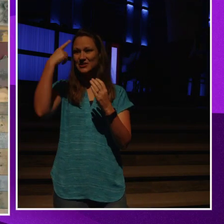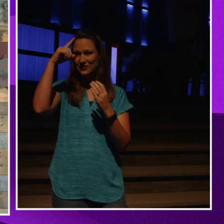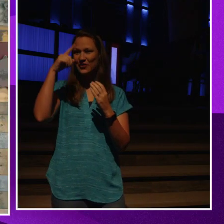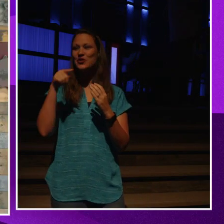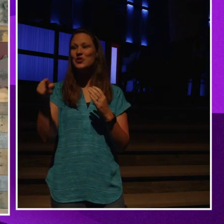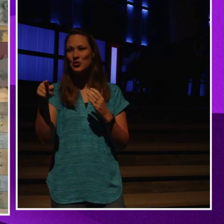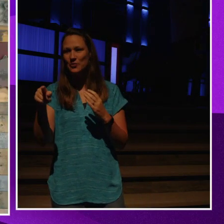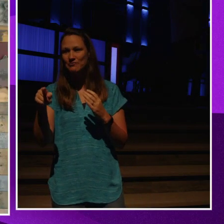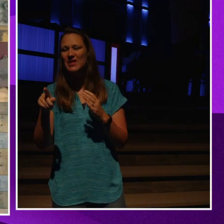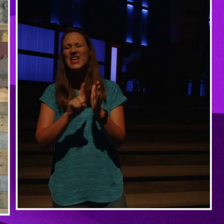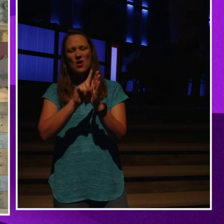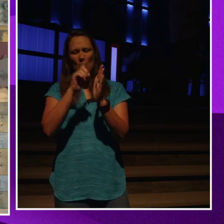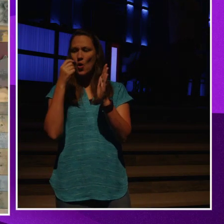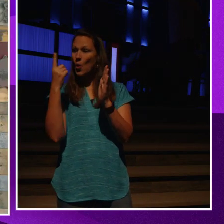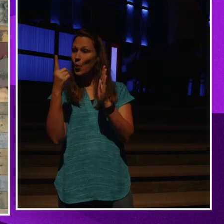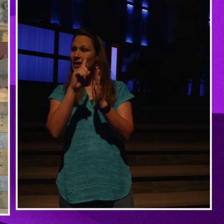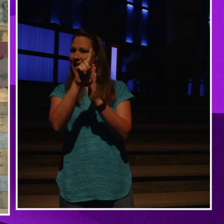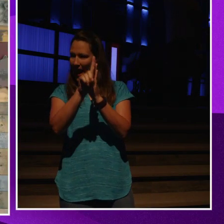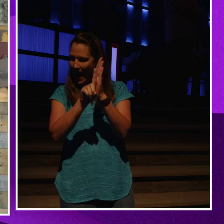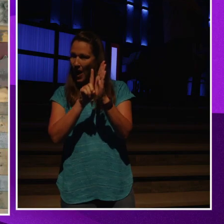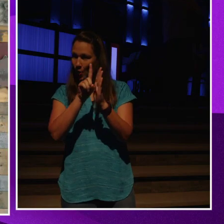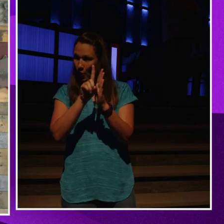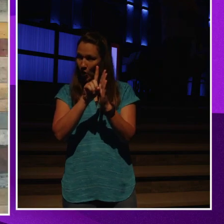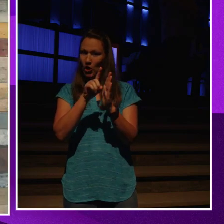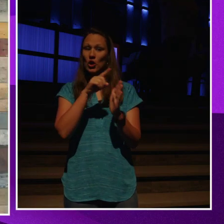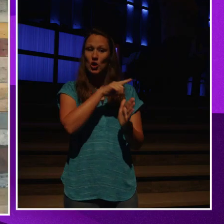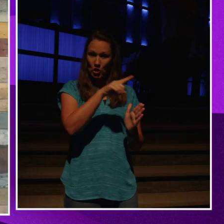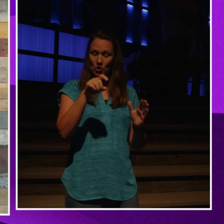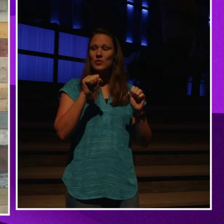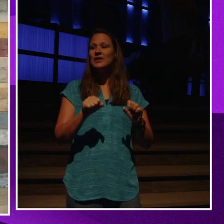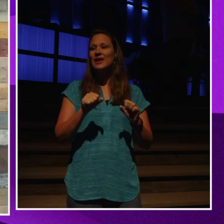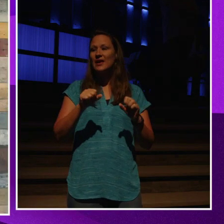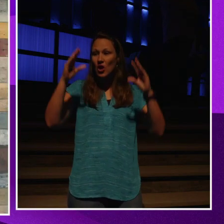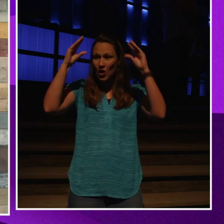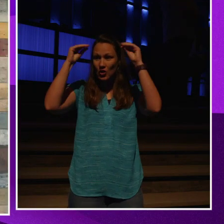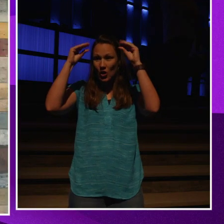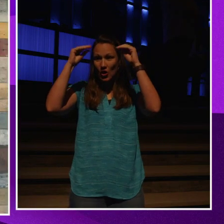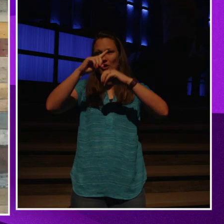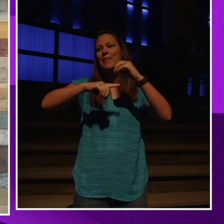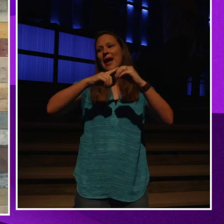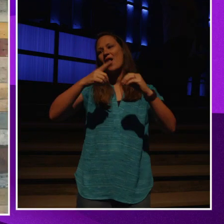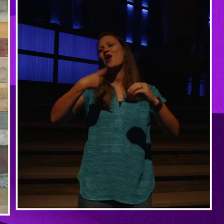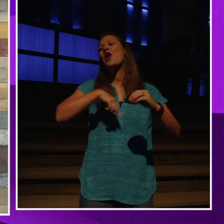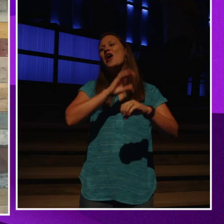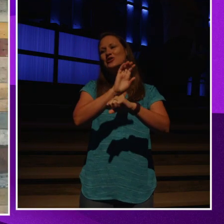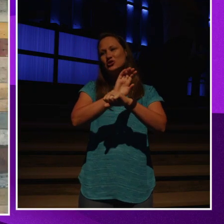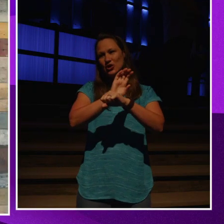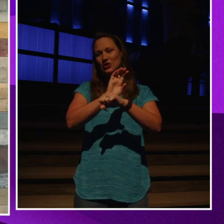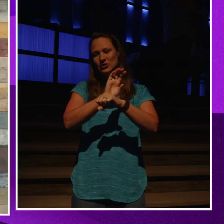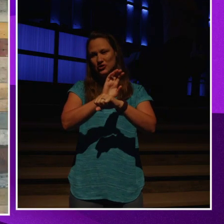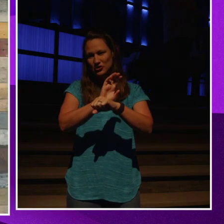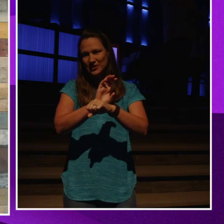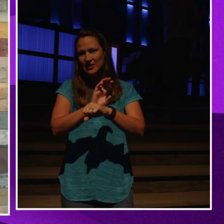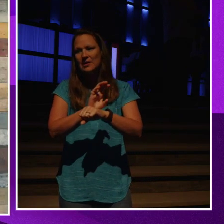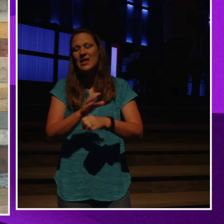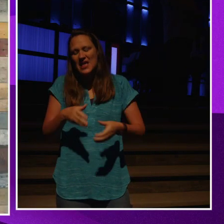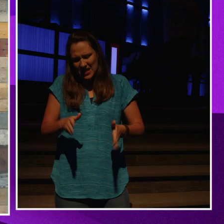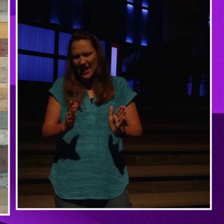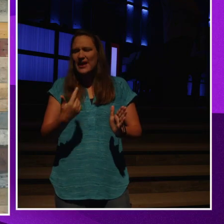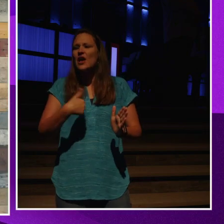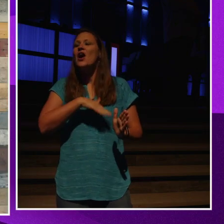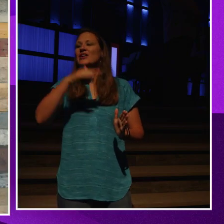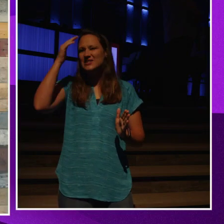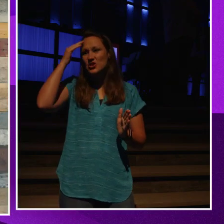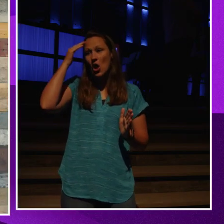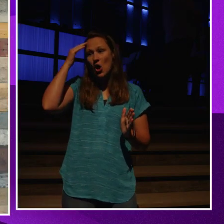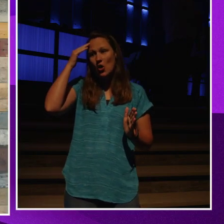will learn about the Central family and get to meet some of our pastors. A meal will be provided, so you need to RSVP. You can do so by calling the